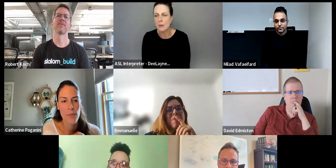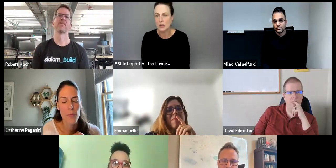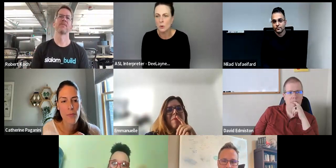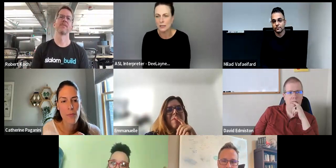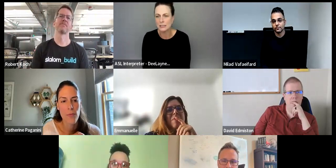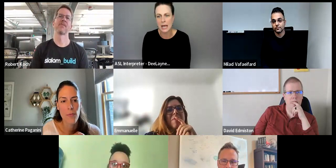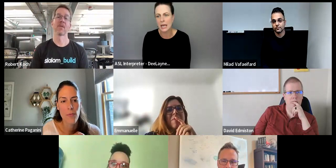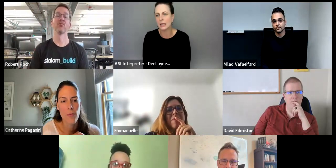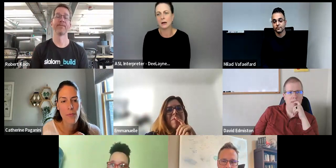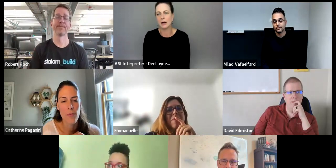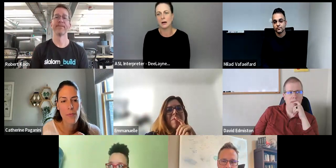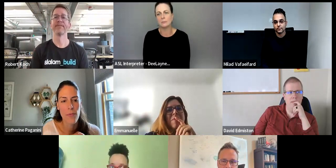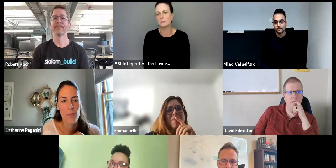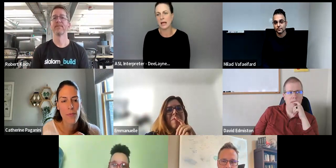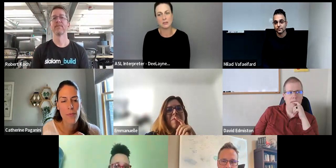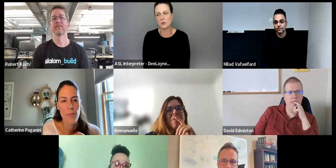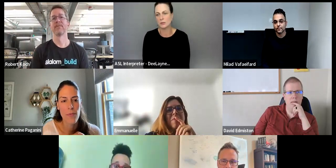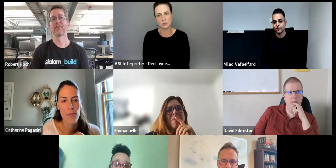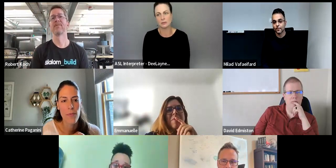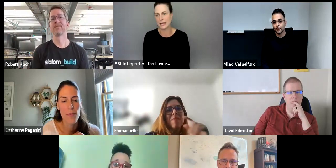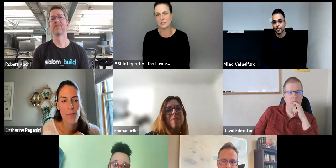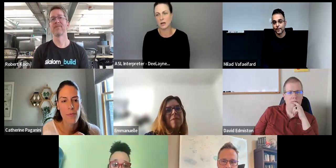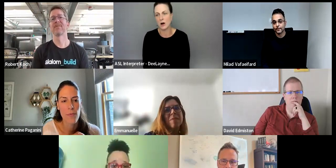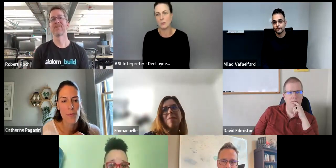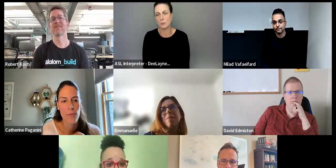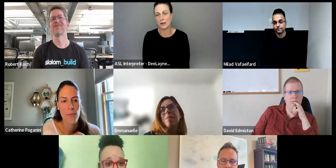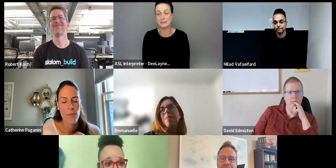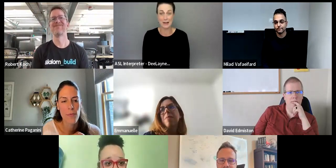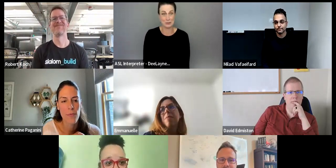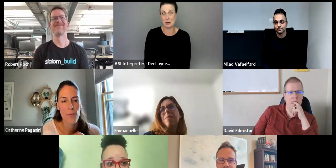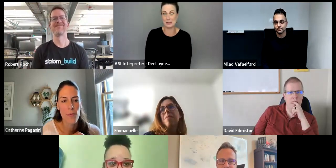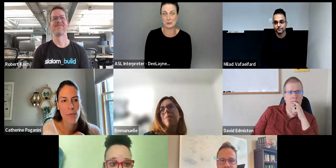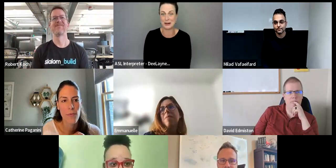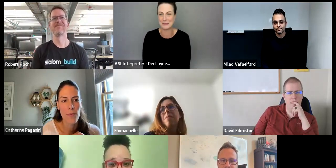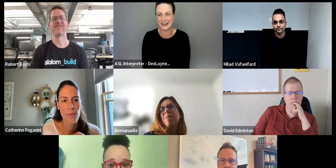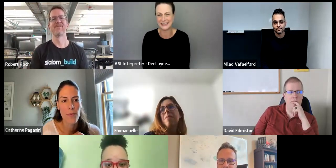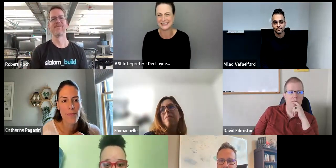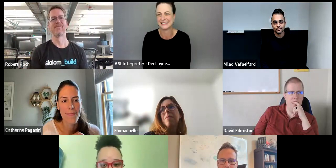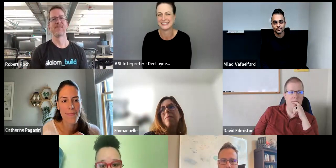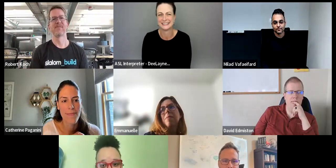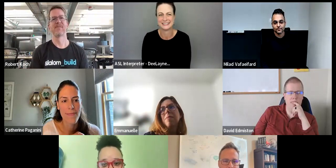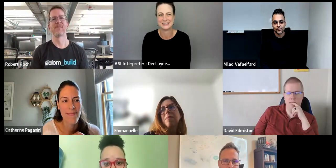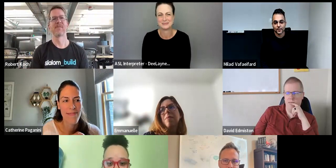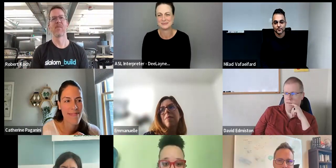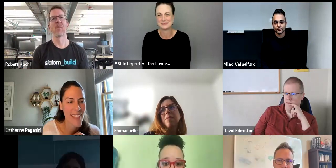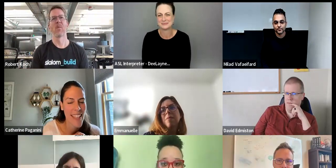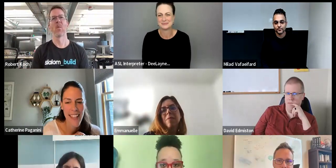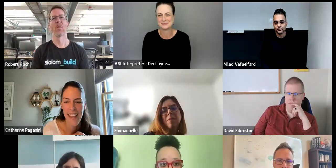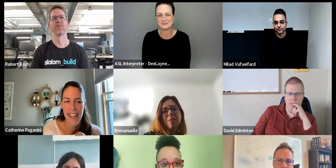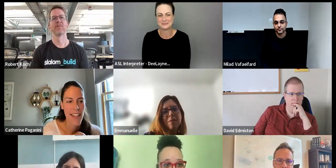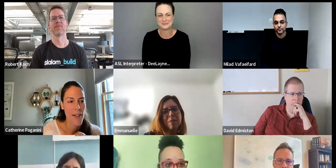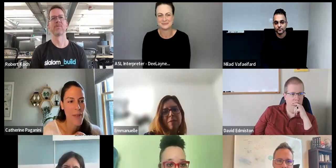to say what you want to say, you can certainly ask for help. And Catherine's always so great about it.